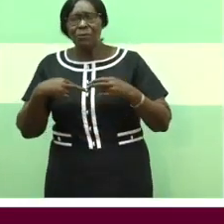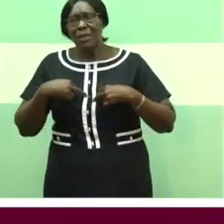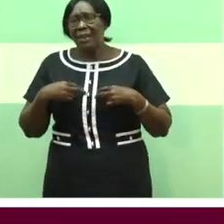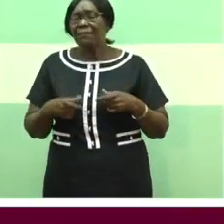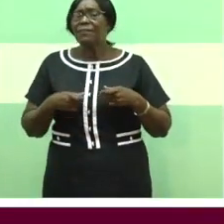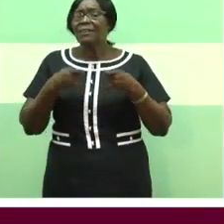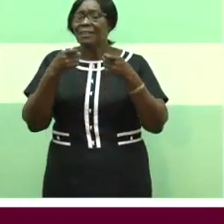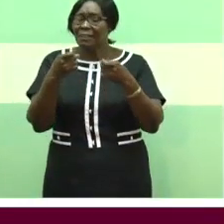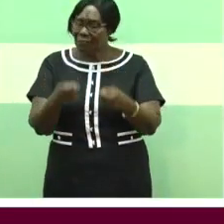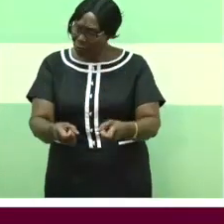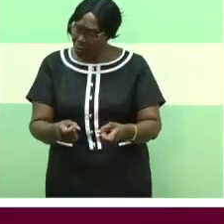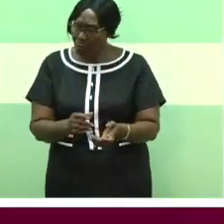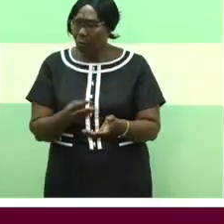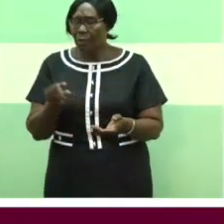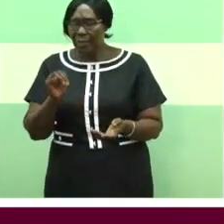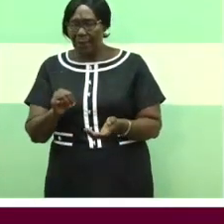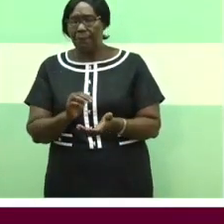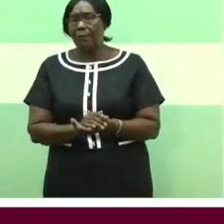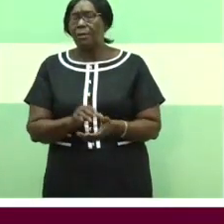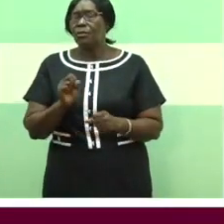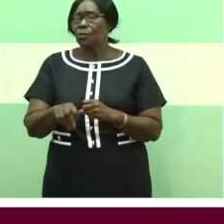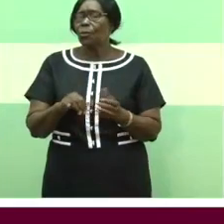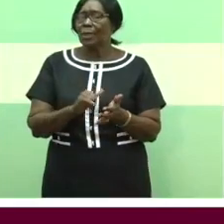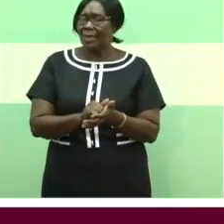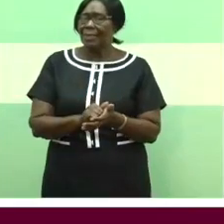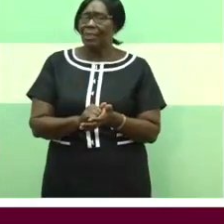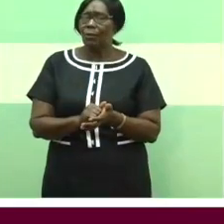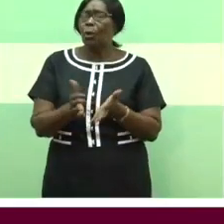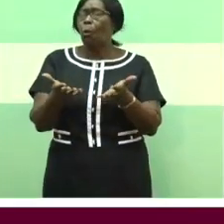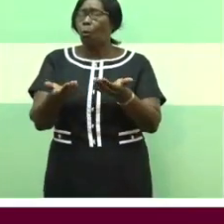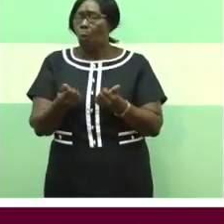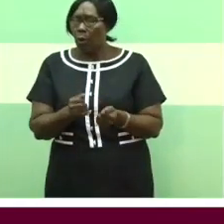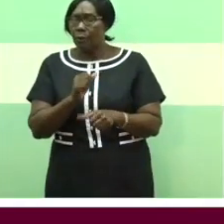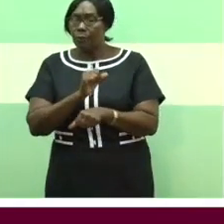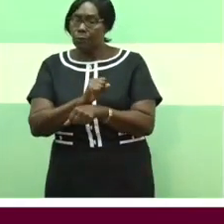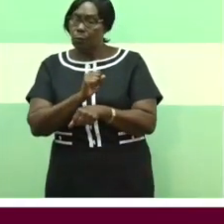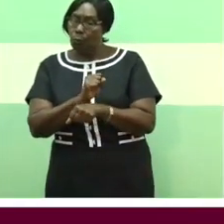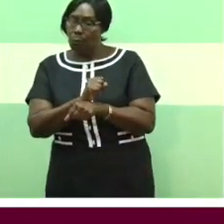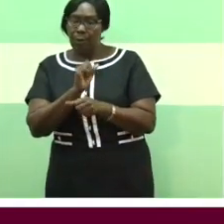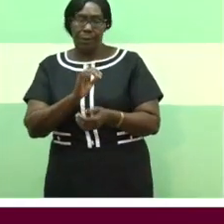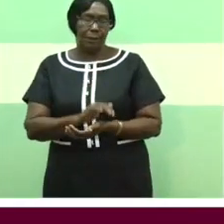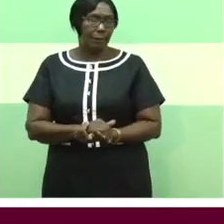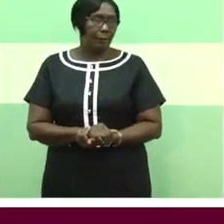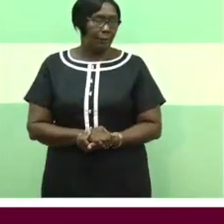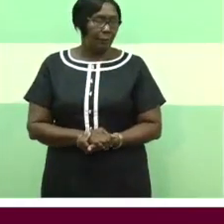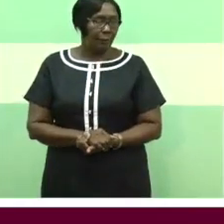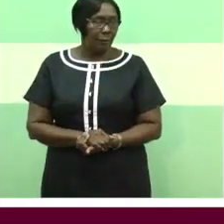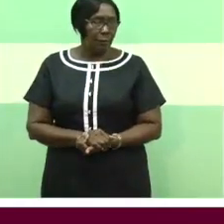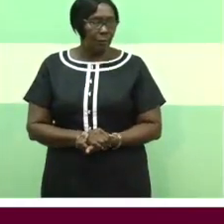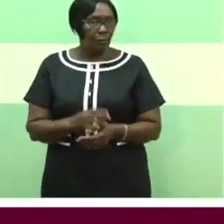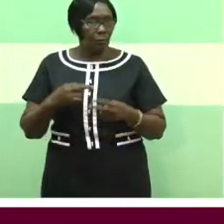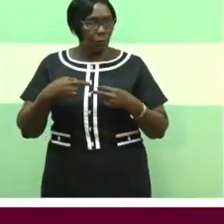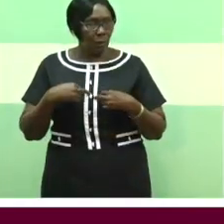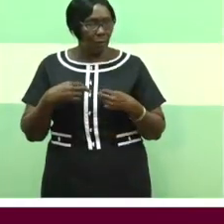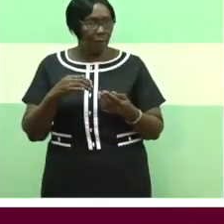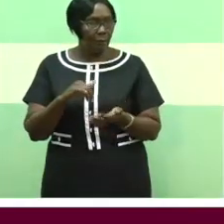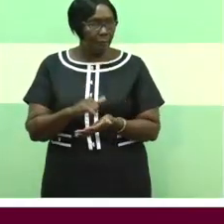We need to have something in place to motivate them and get them to do the task. So you have